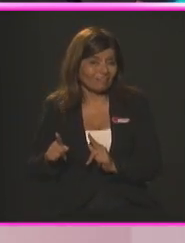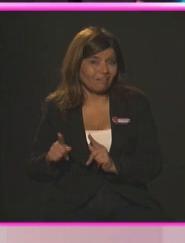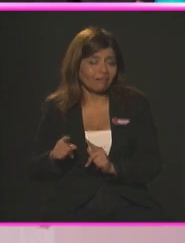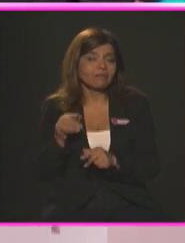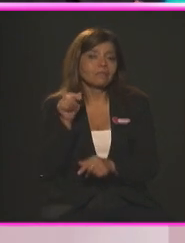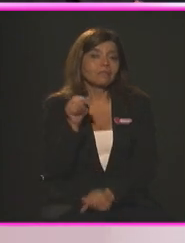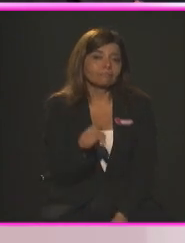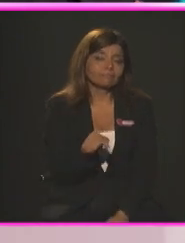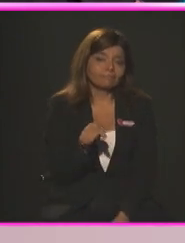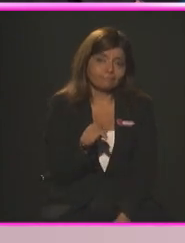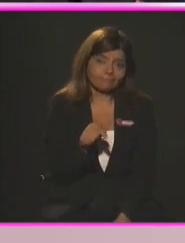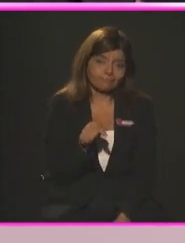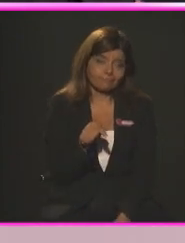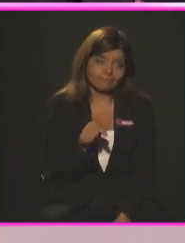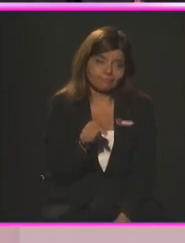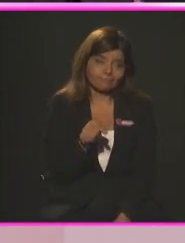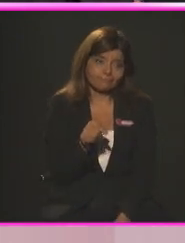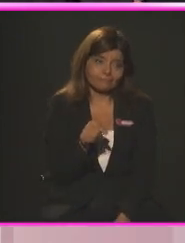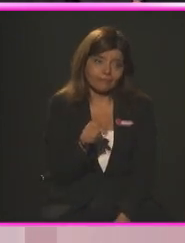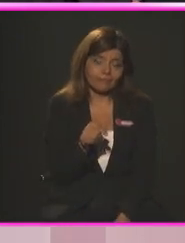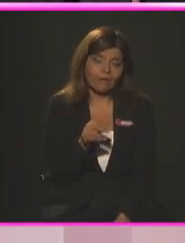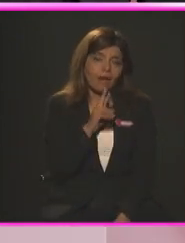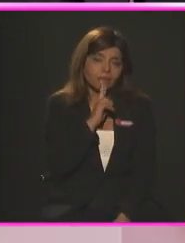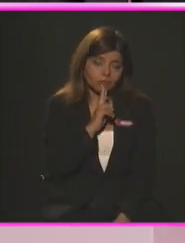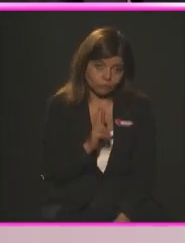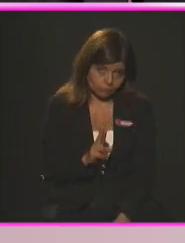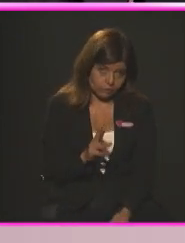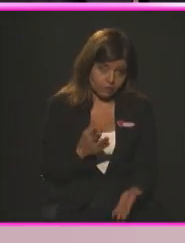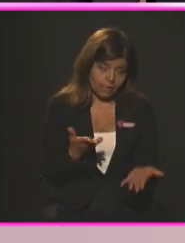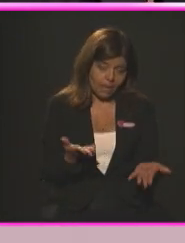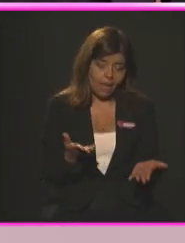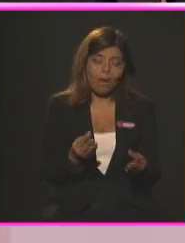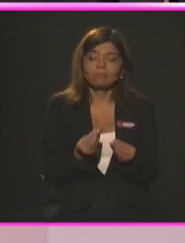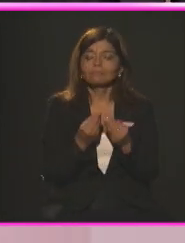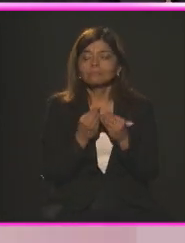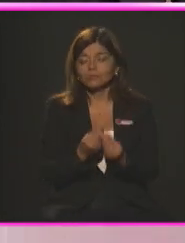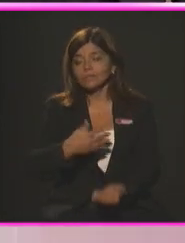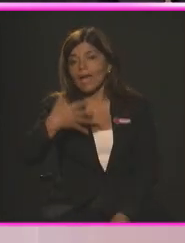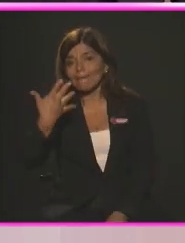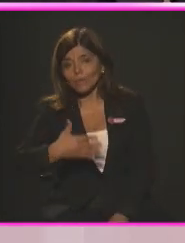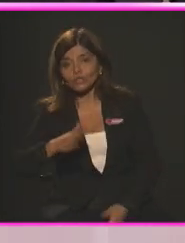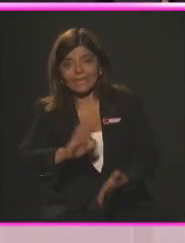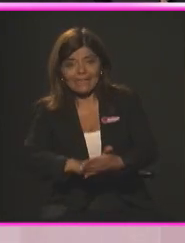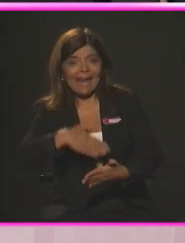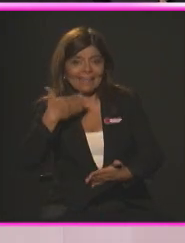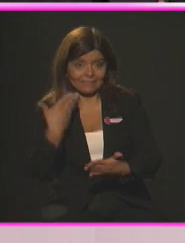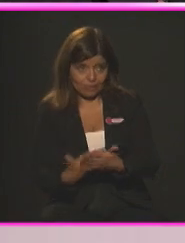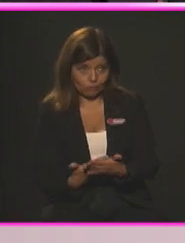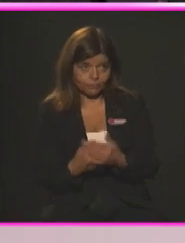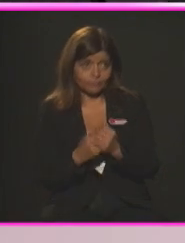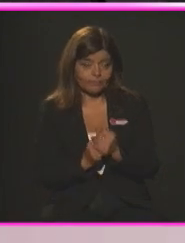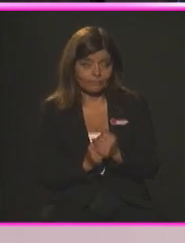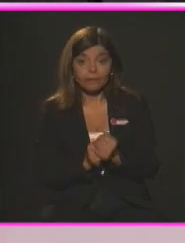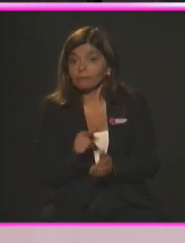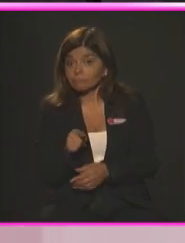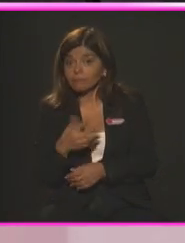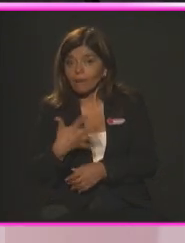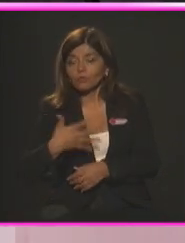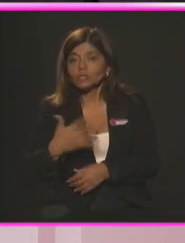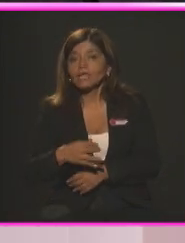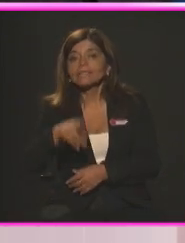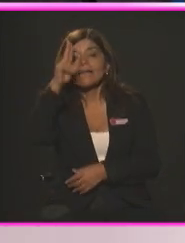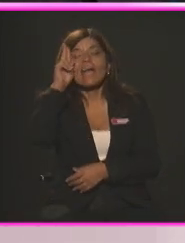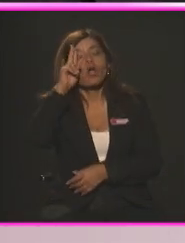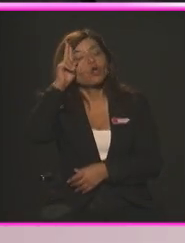radically better outcomes. Now, the vast majority of these genes are bacteria in the gut, but it's important to remember the gut is not